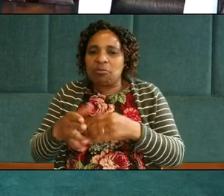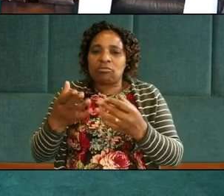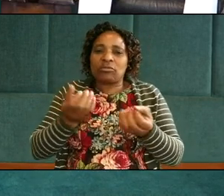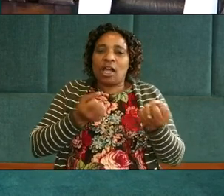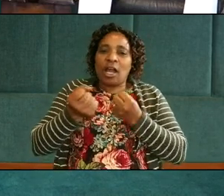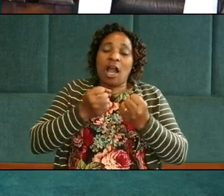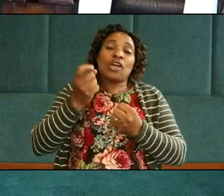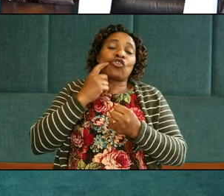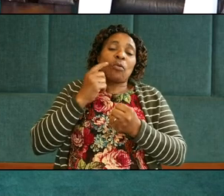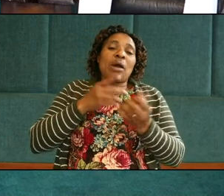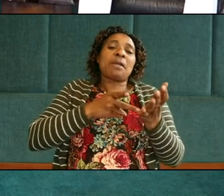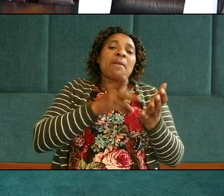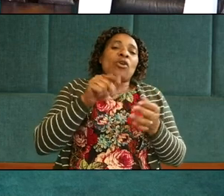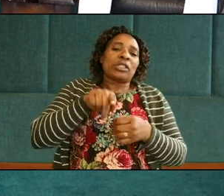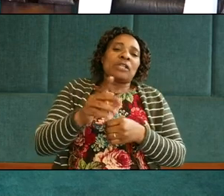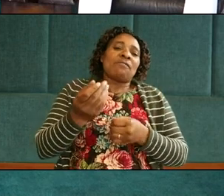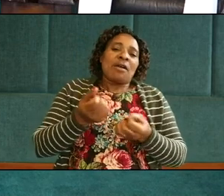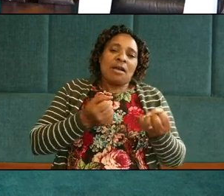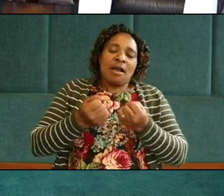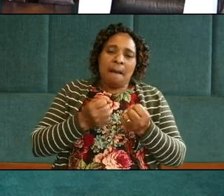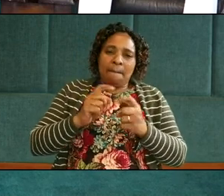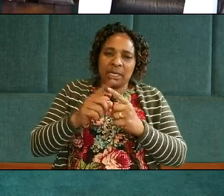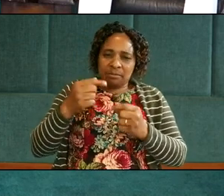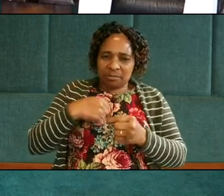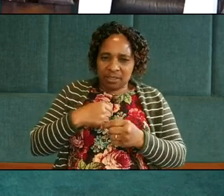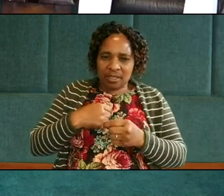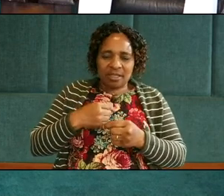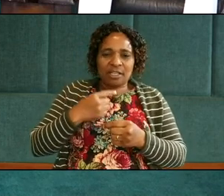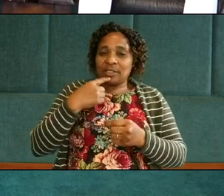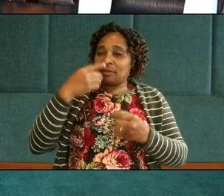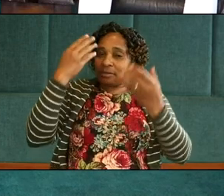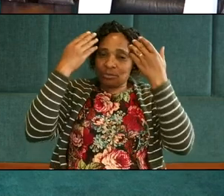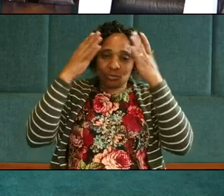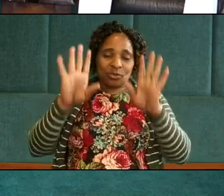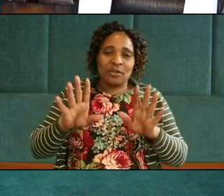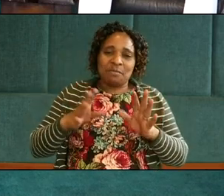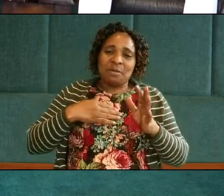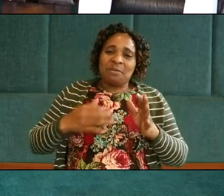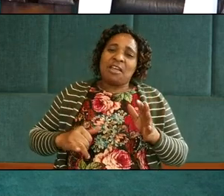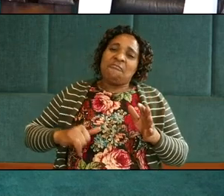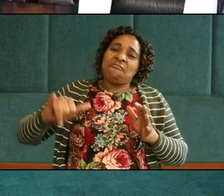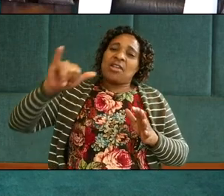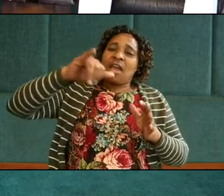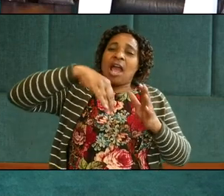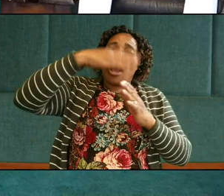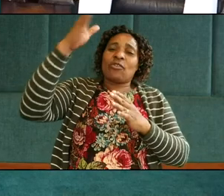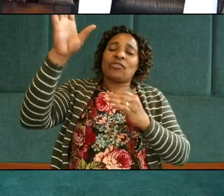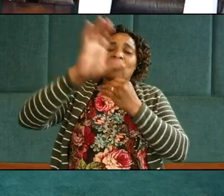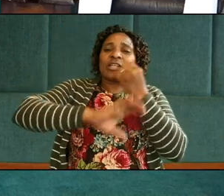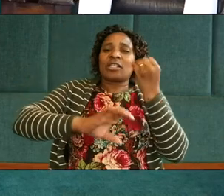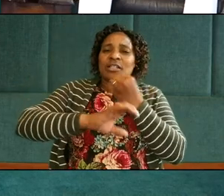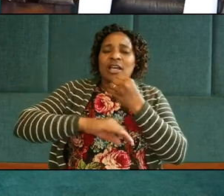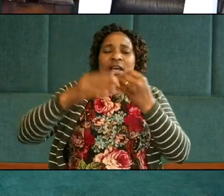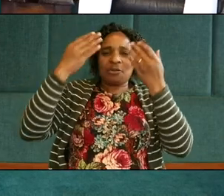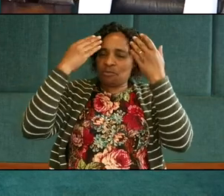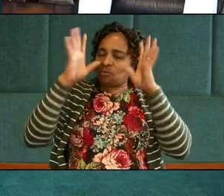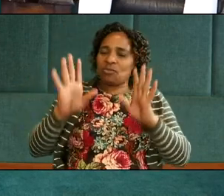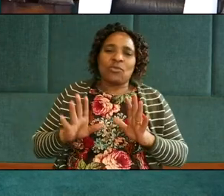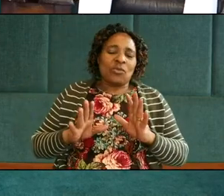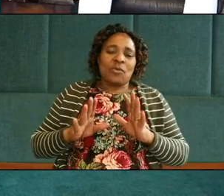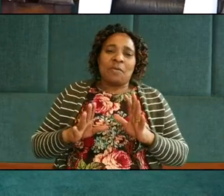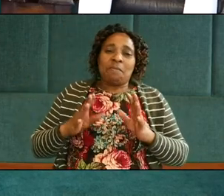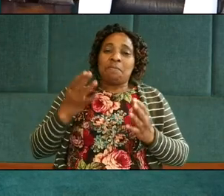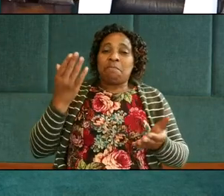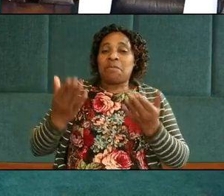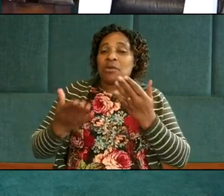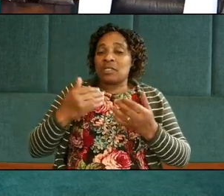Yeah. Interesting. I am torn. I don't know. Perhaps I'd fly out to the country. I don't even know what I'd do. Perhaps now, because